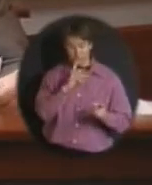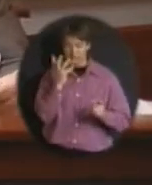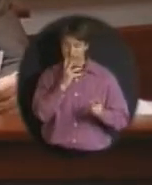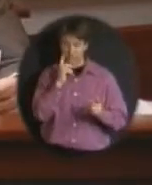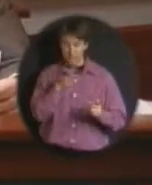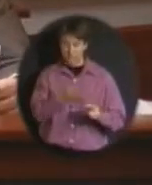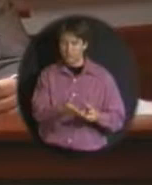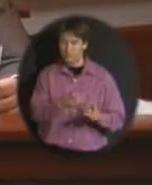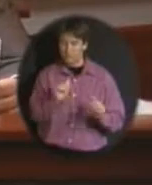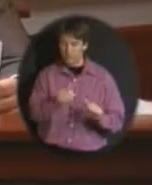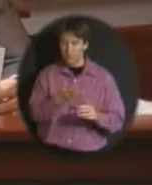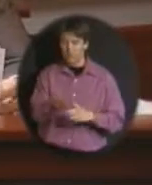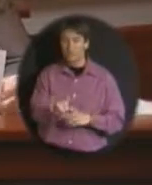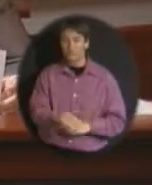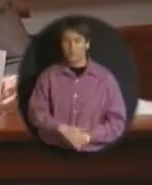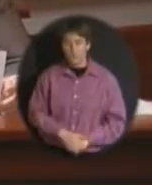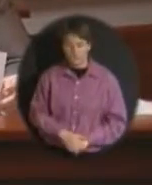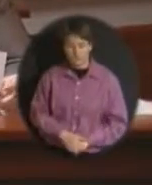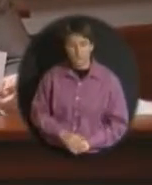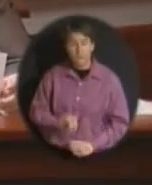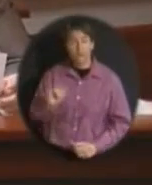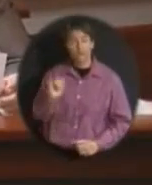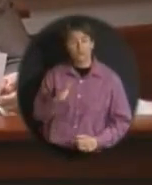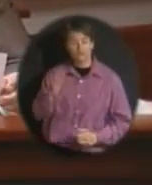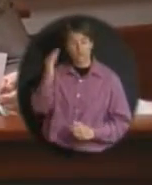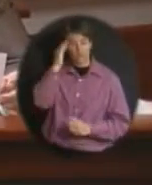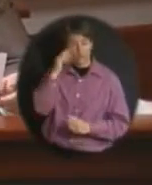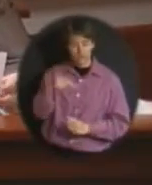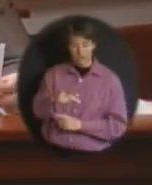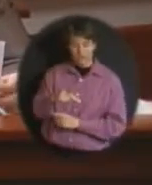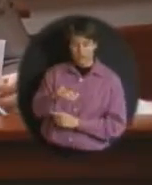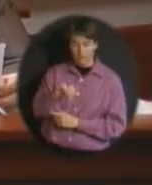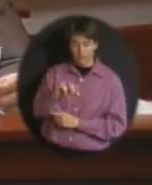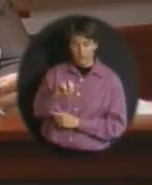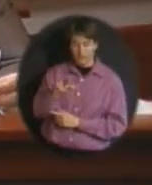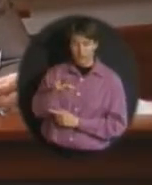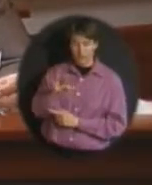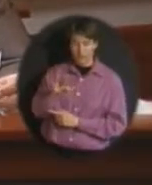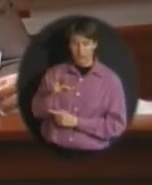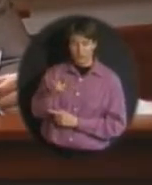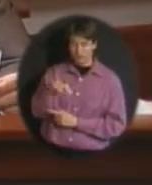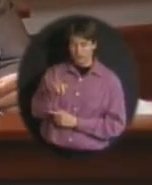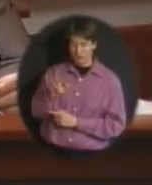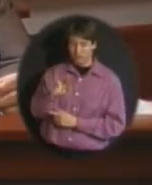Activity Association. We've also been made aware that Pioneer Trail has another